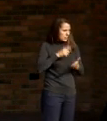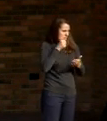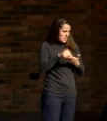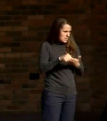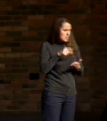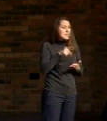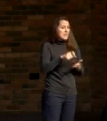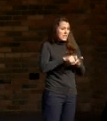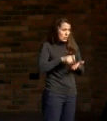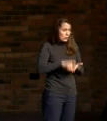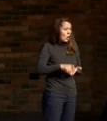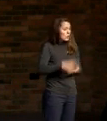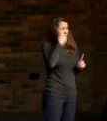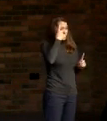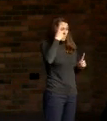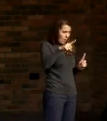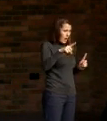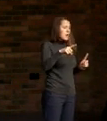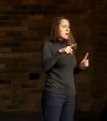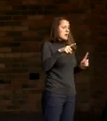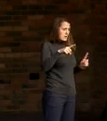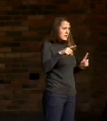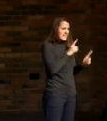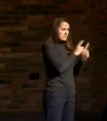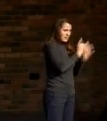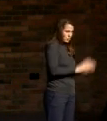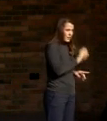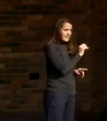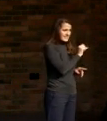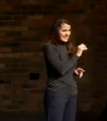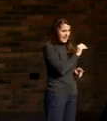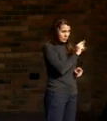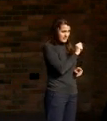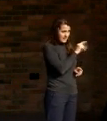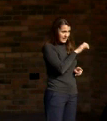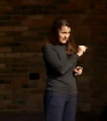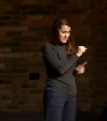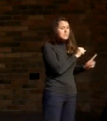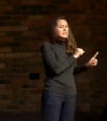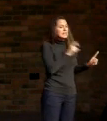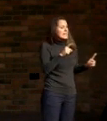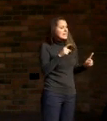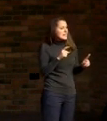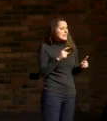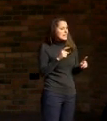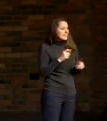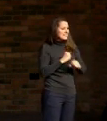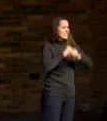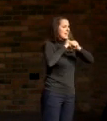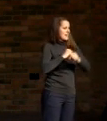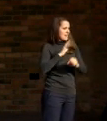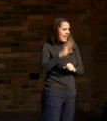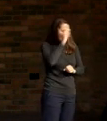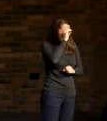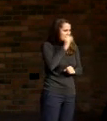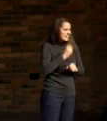fact wrote on behalf of his mentor Socrates, he defended this position and concept